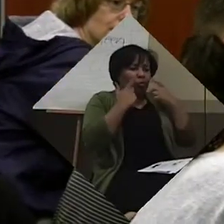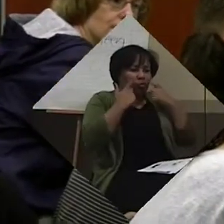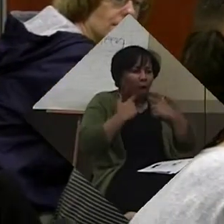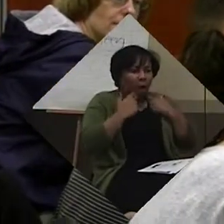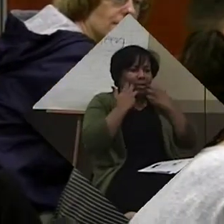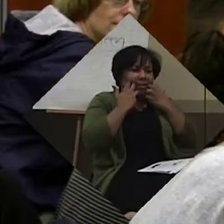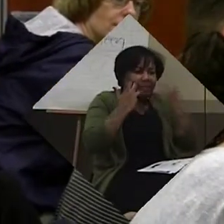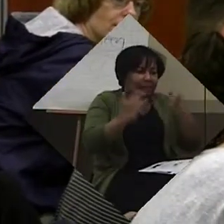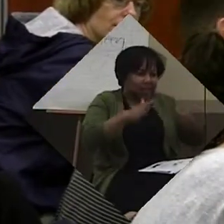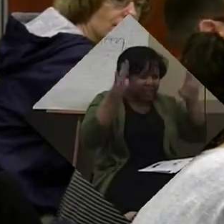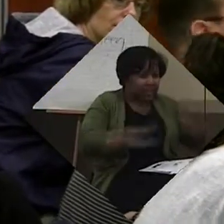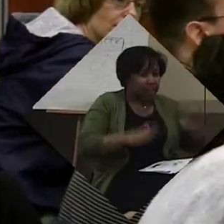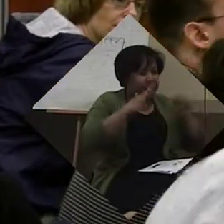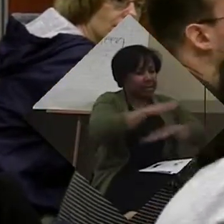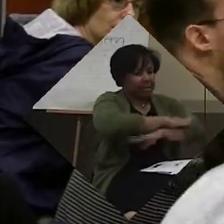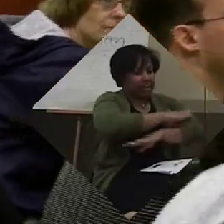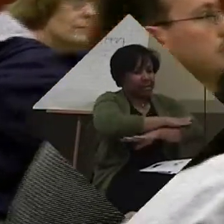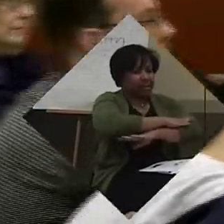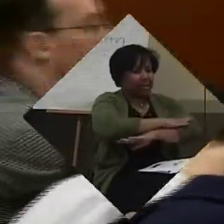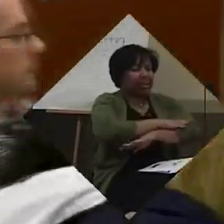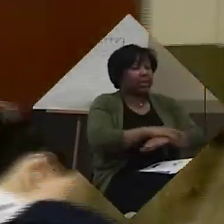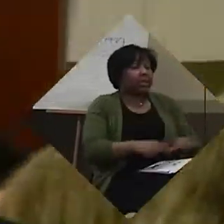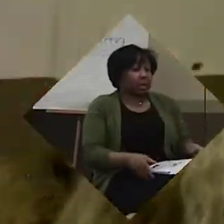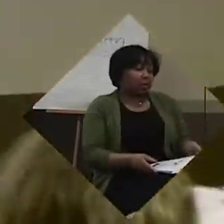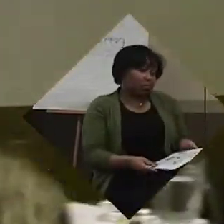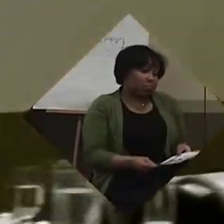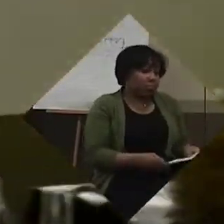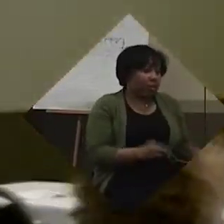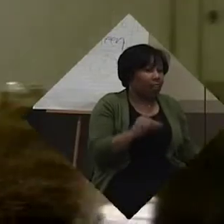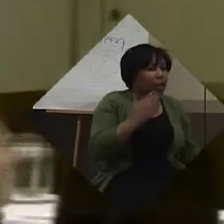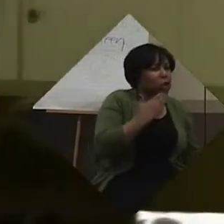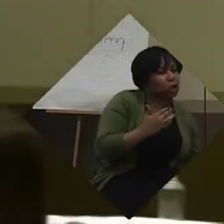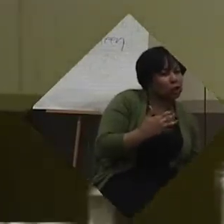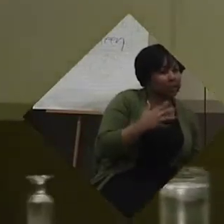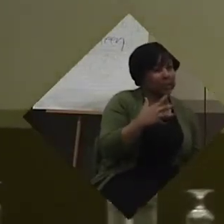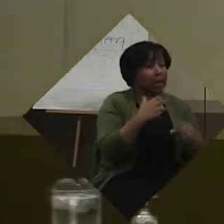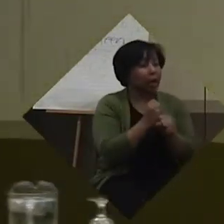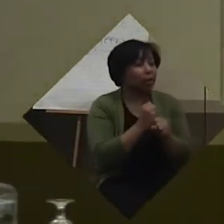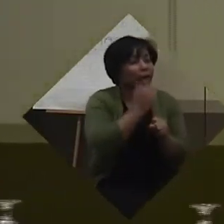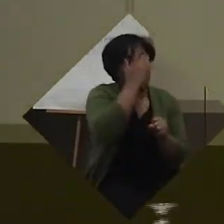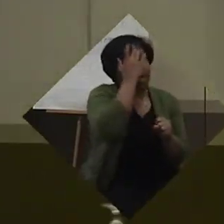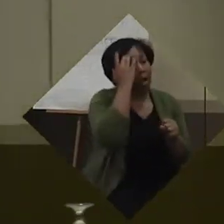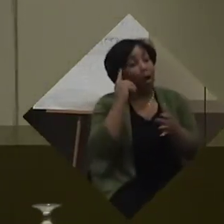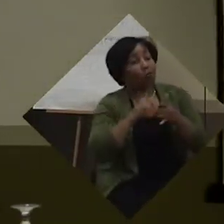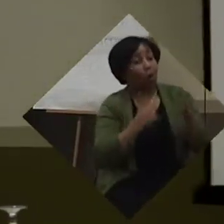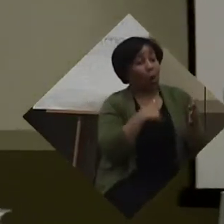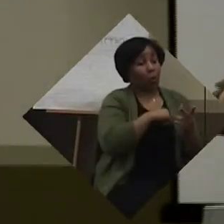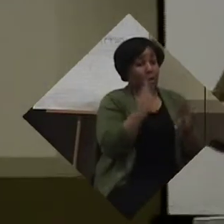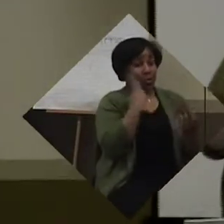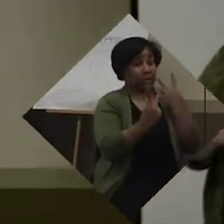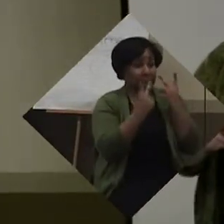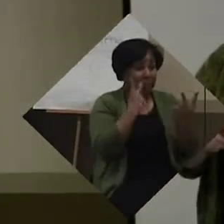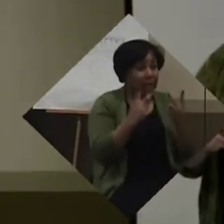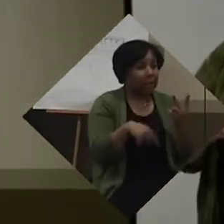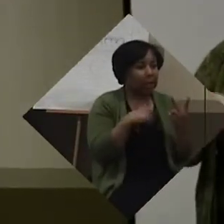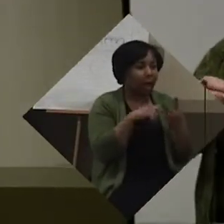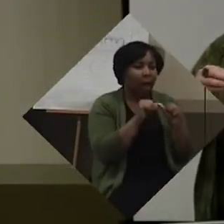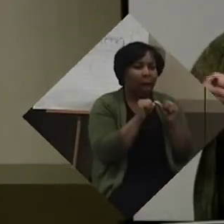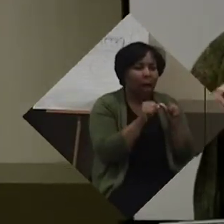screaming, and slapping of desk. Okay, so that is a very good summary of what we would see, about how long